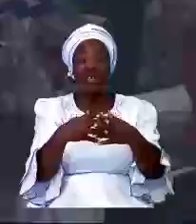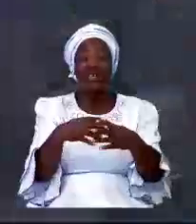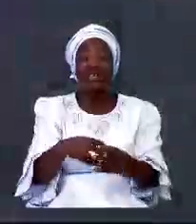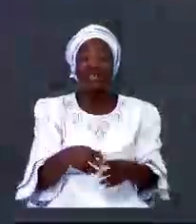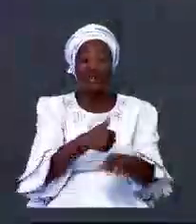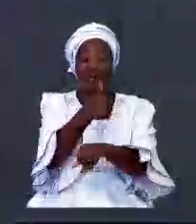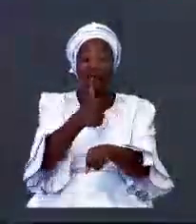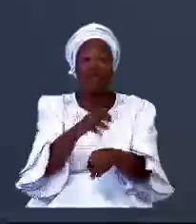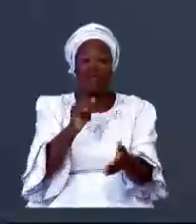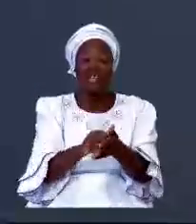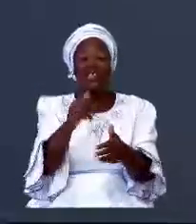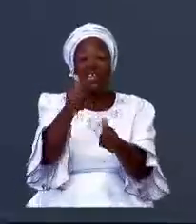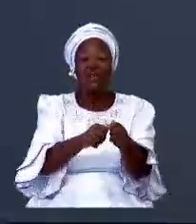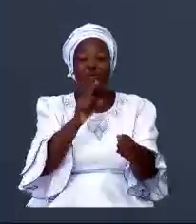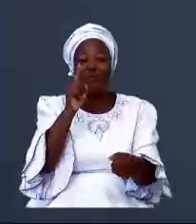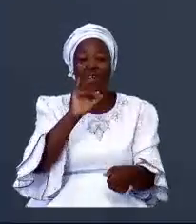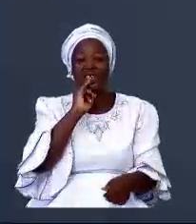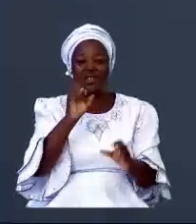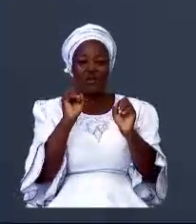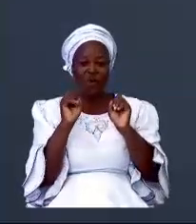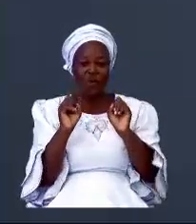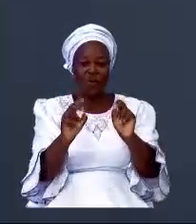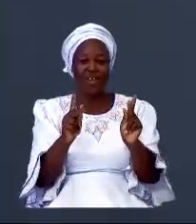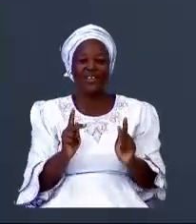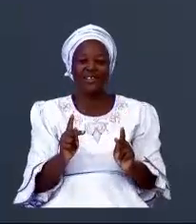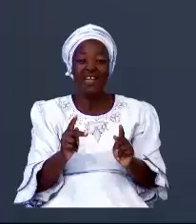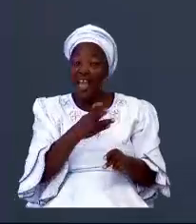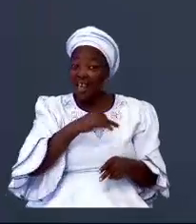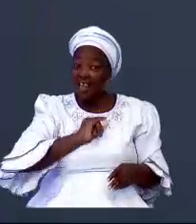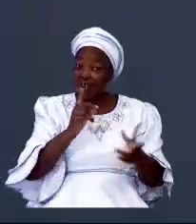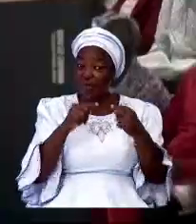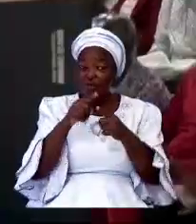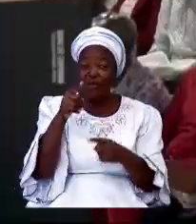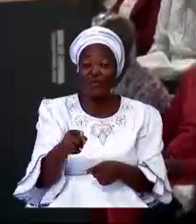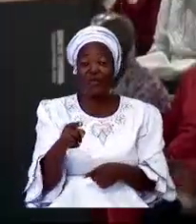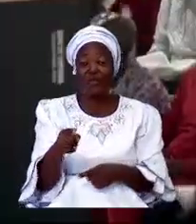America confirmed everybody is all right.